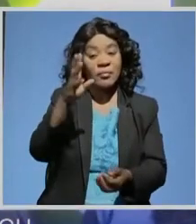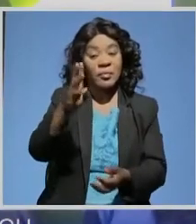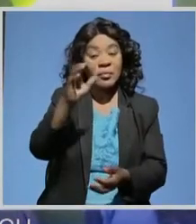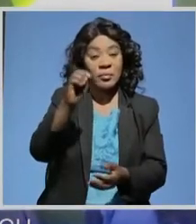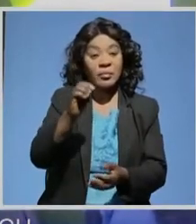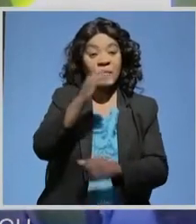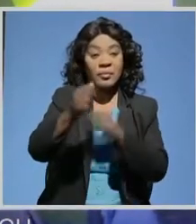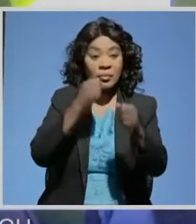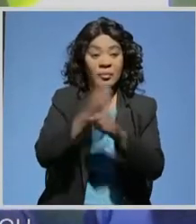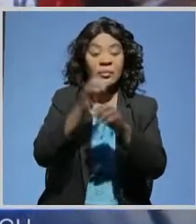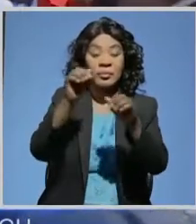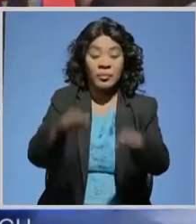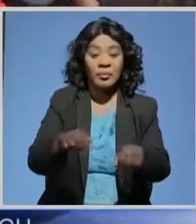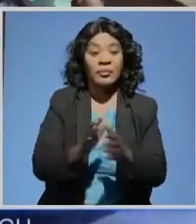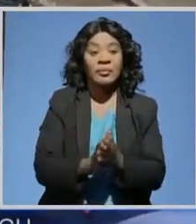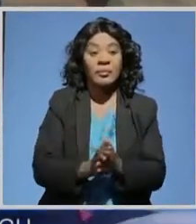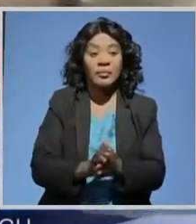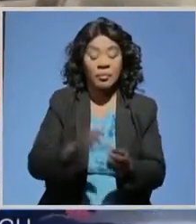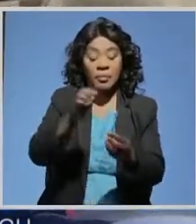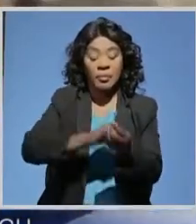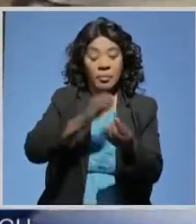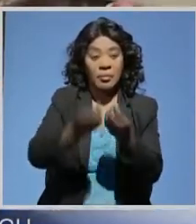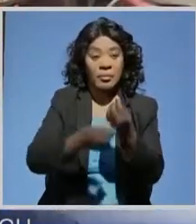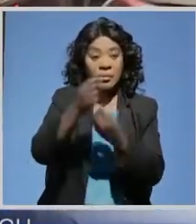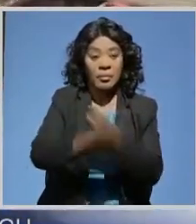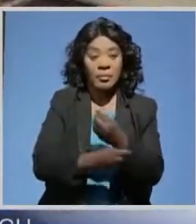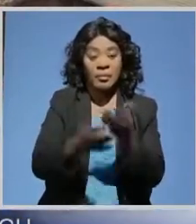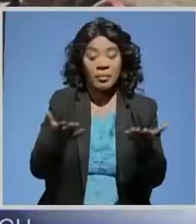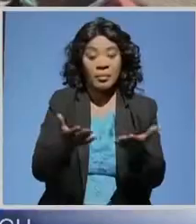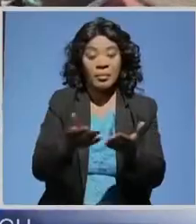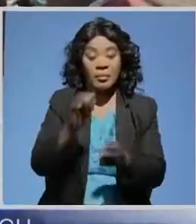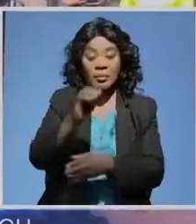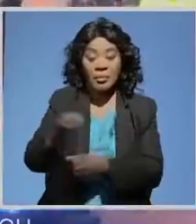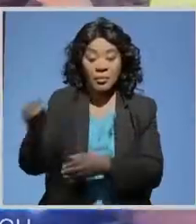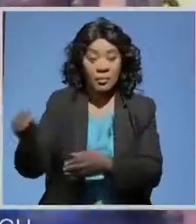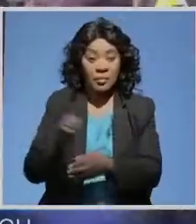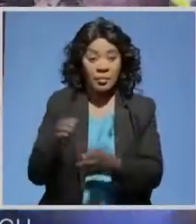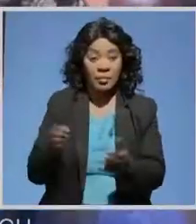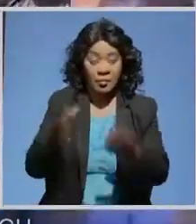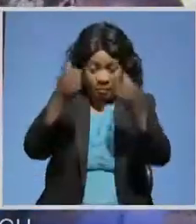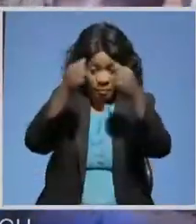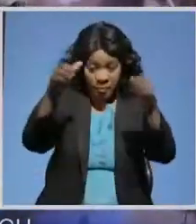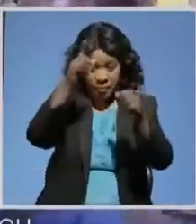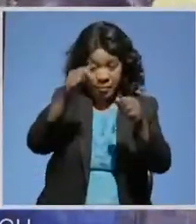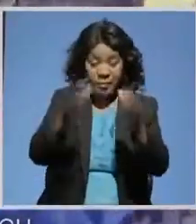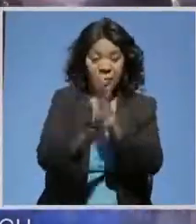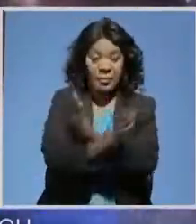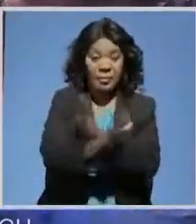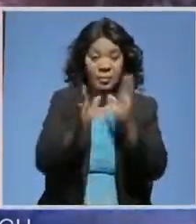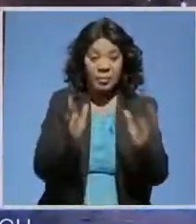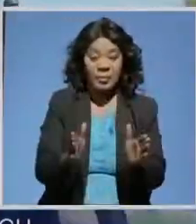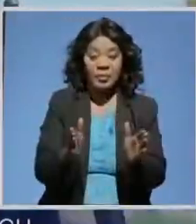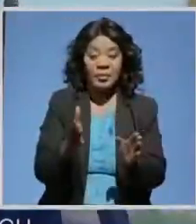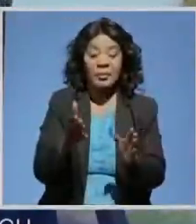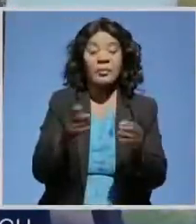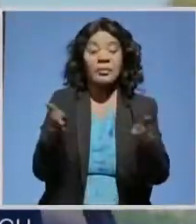the banana plantation and the fish ponds at the farm. And speaking after the tour, the head of state encouraged Zambian farmers to diversify their